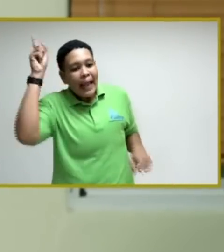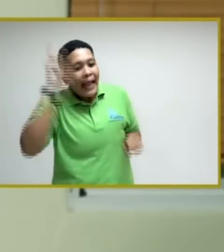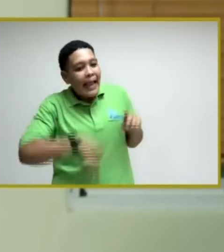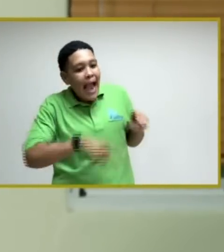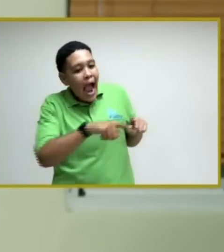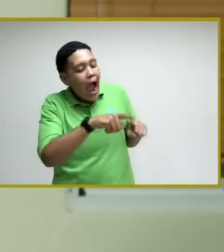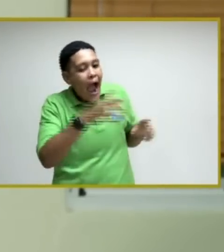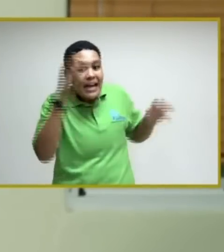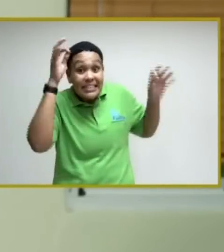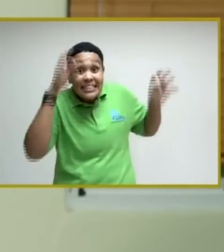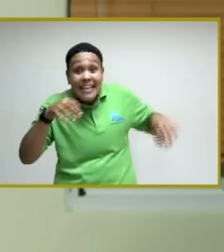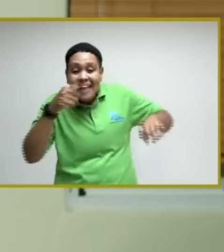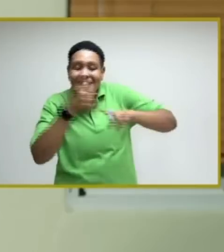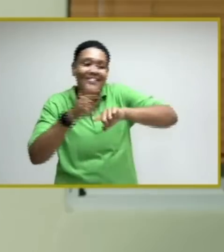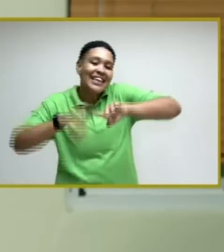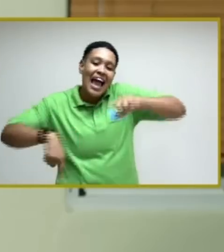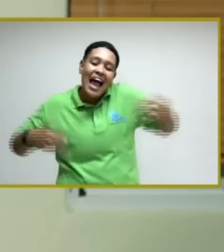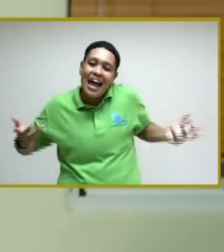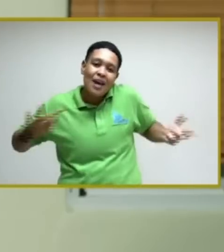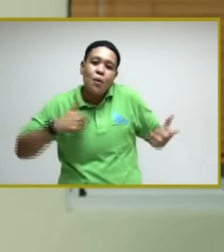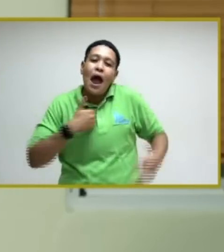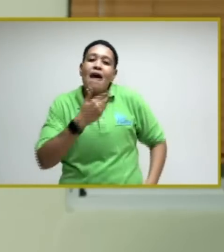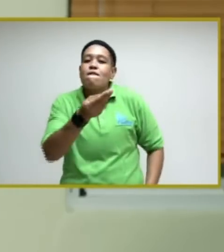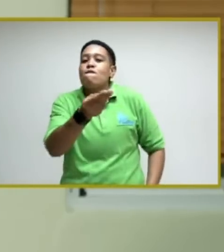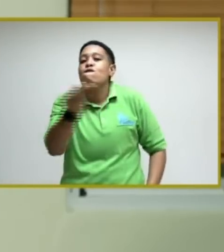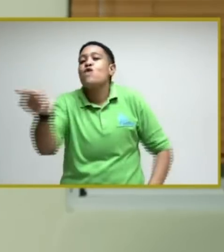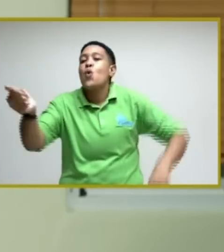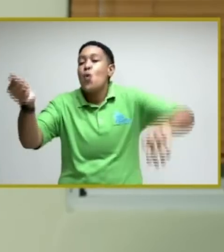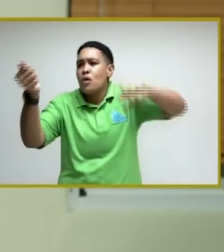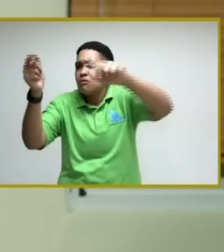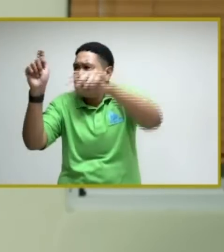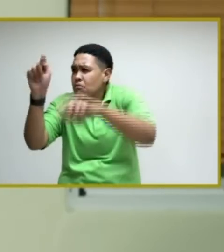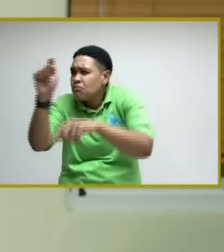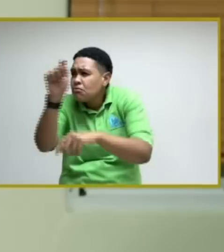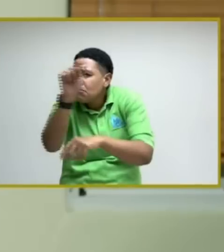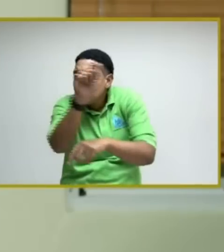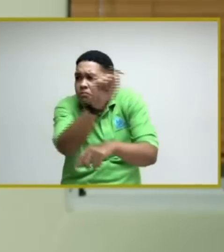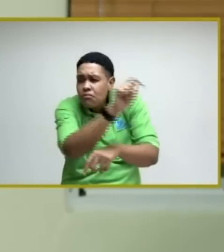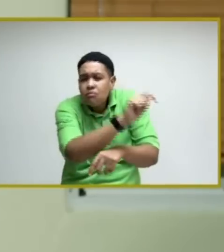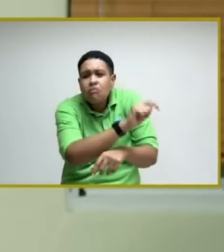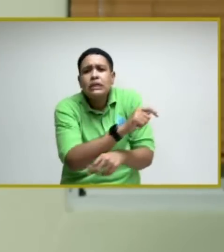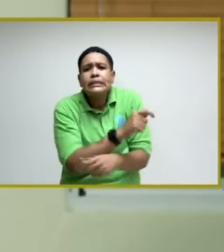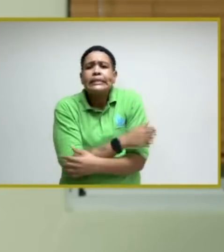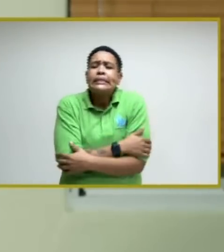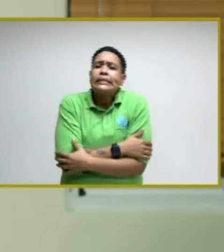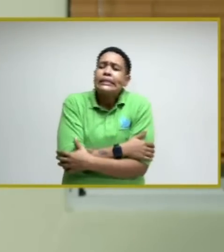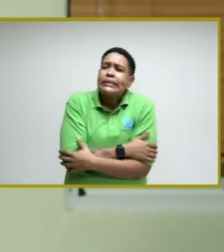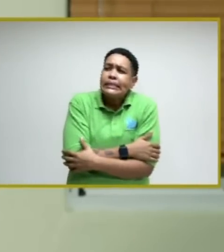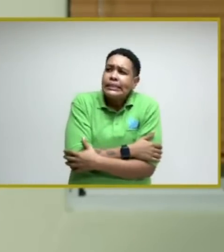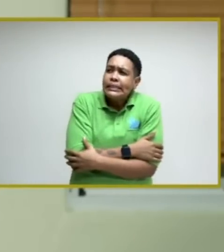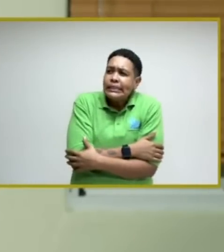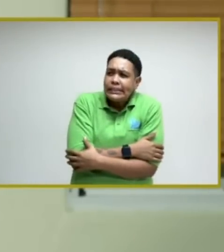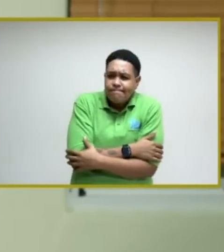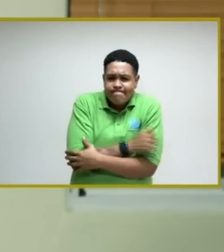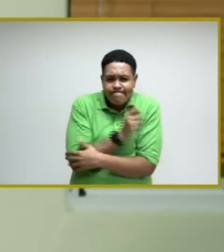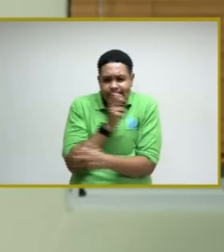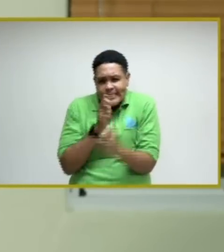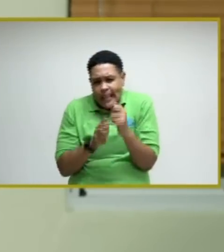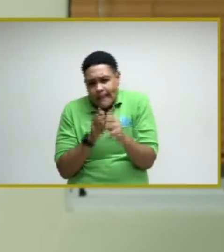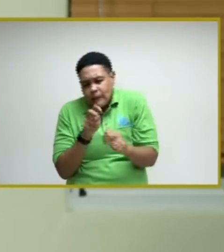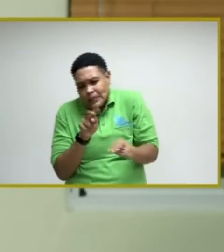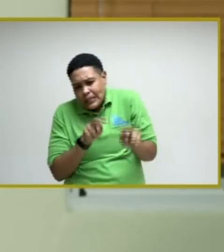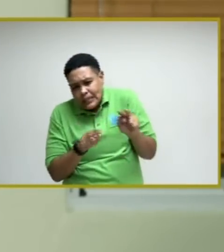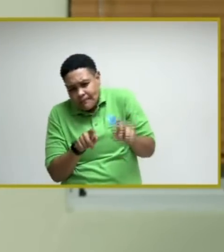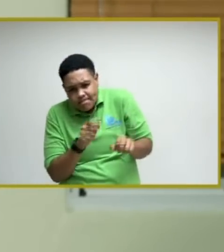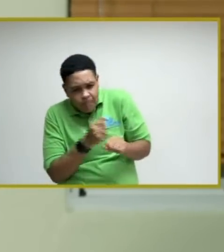the decision. And we have a few cases that it has been very difficult to classify. So